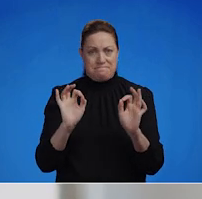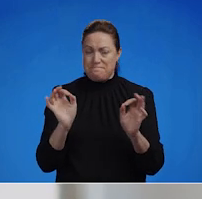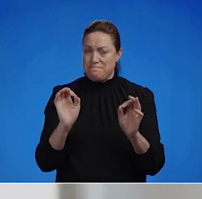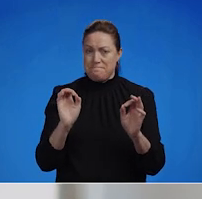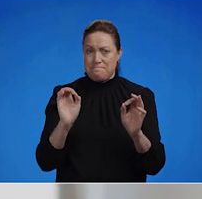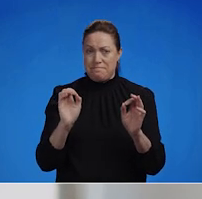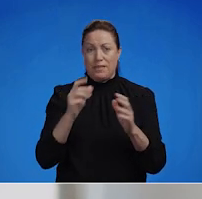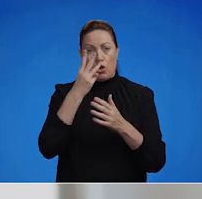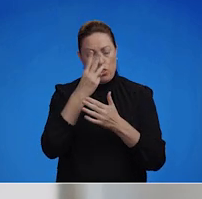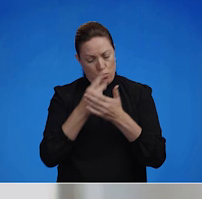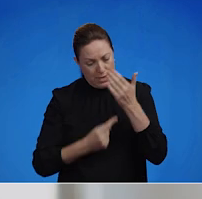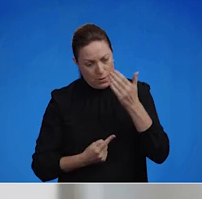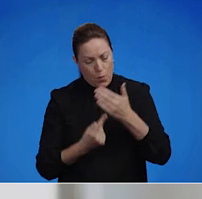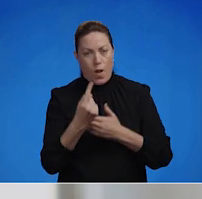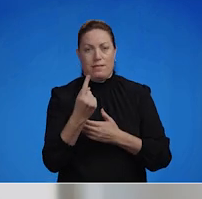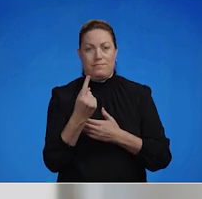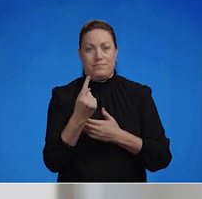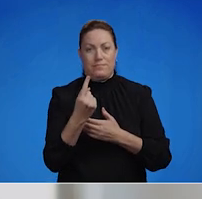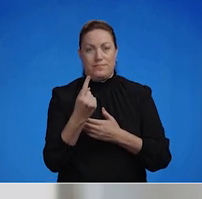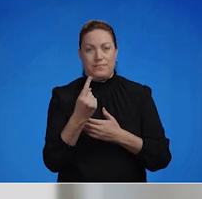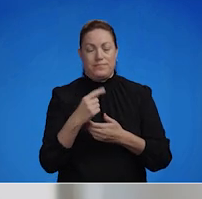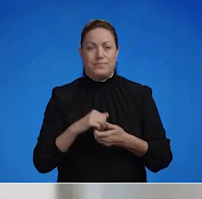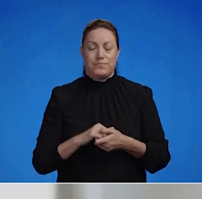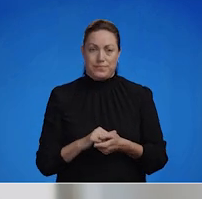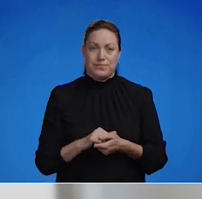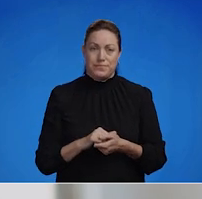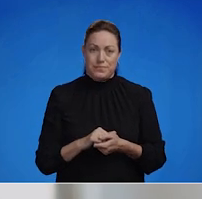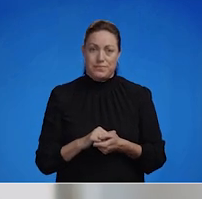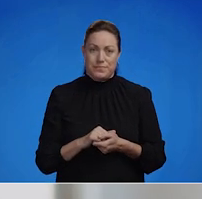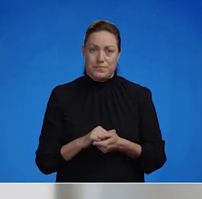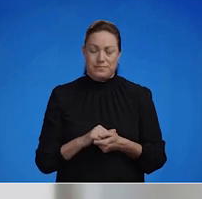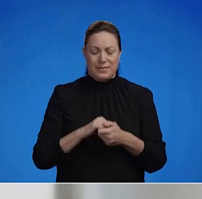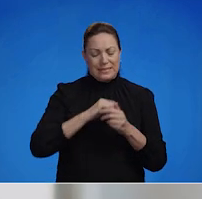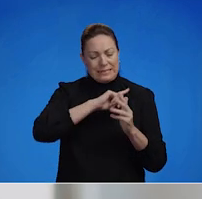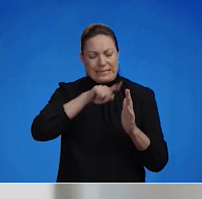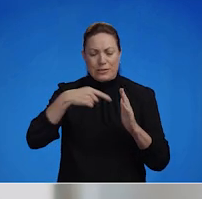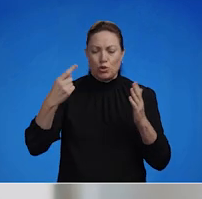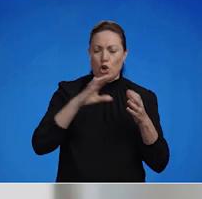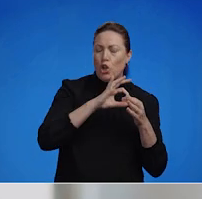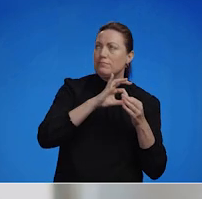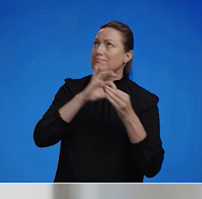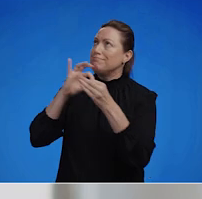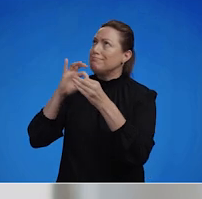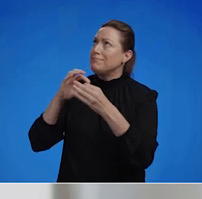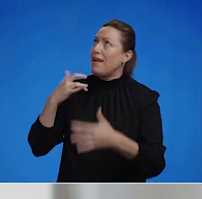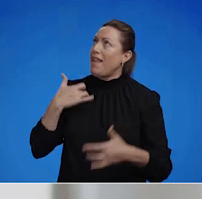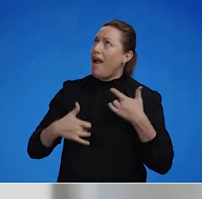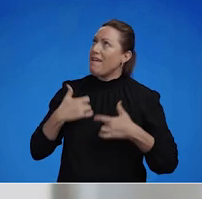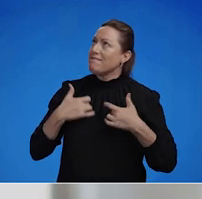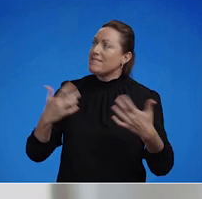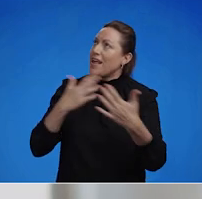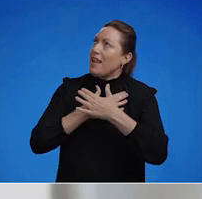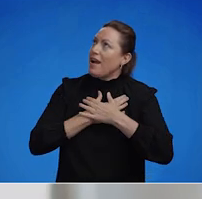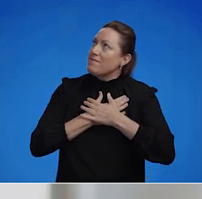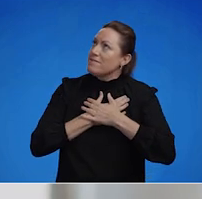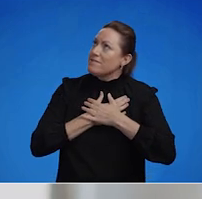different ways, but one God and three persons. An eternal communion of life and